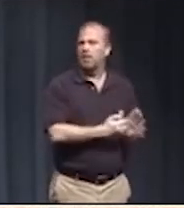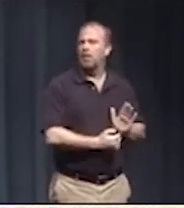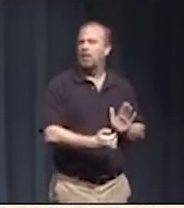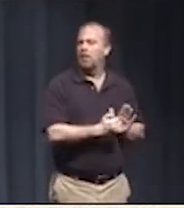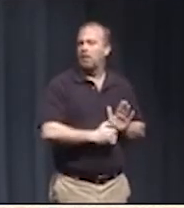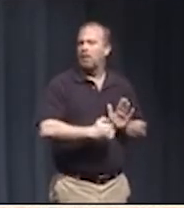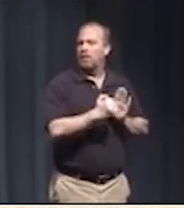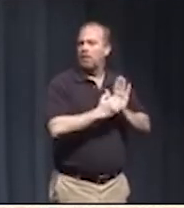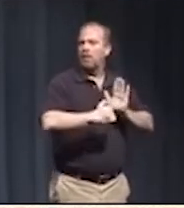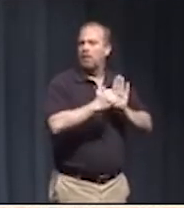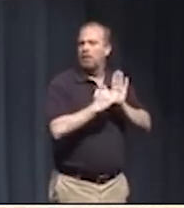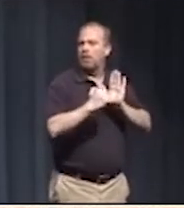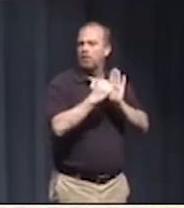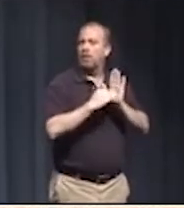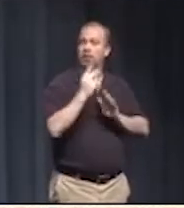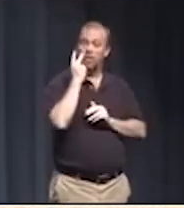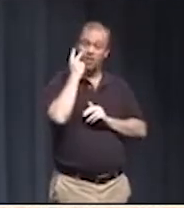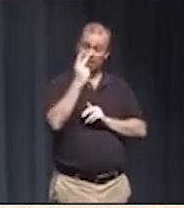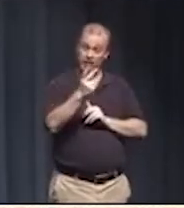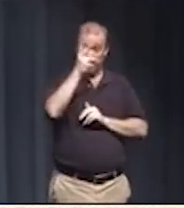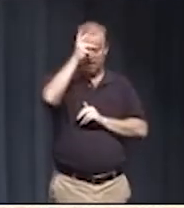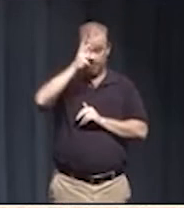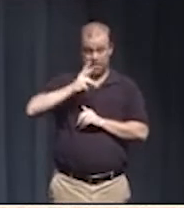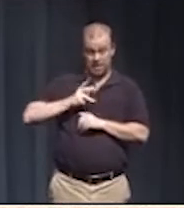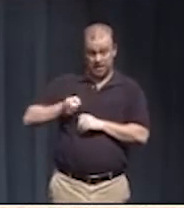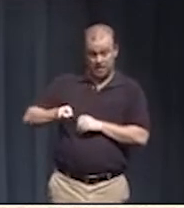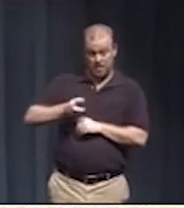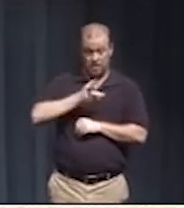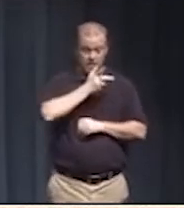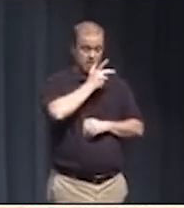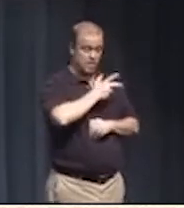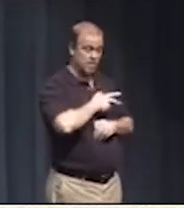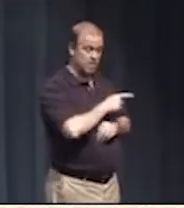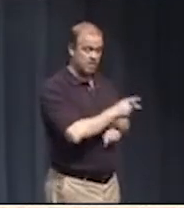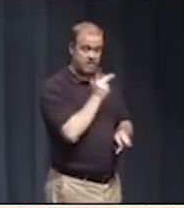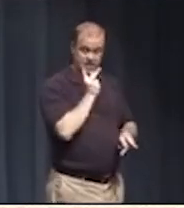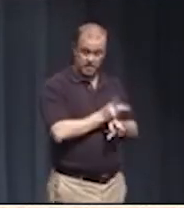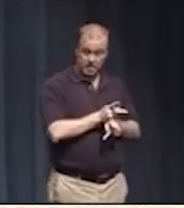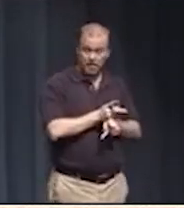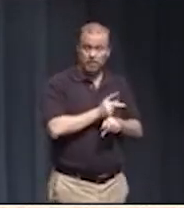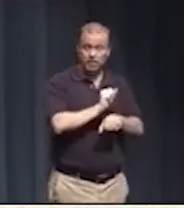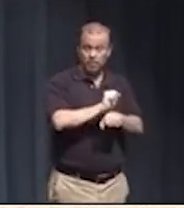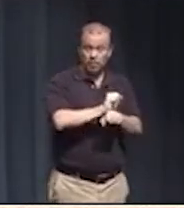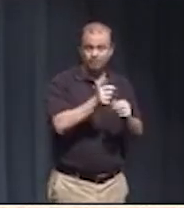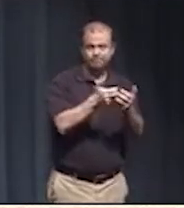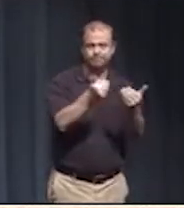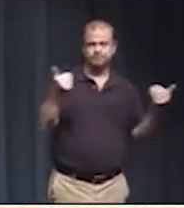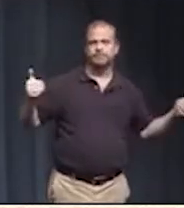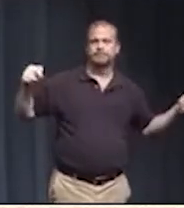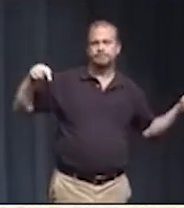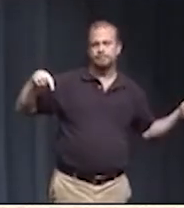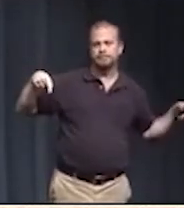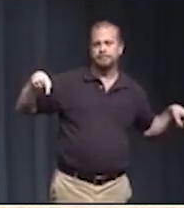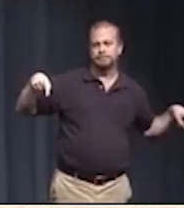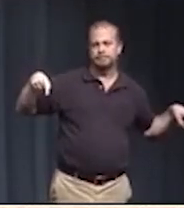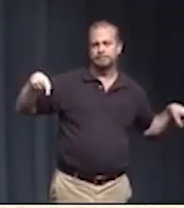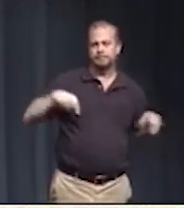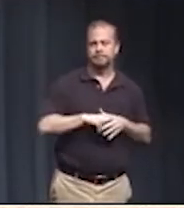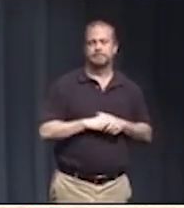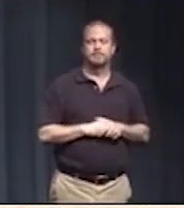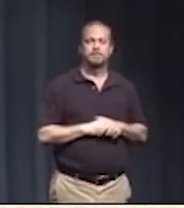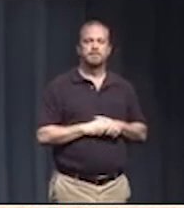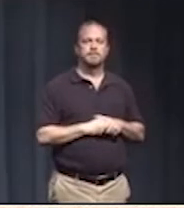What do we see, though? Men's roles and women's roles are kept separate. Okay?